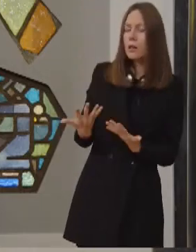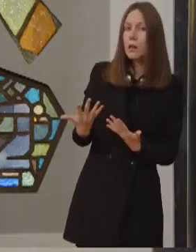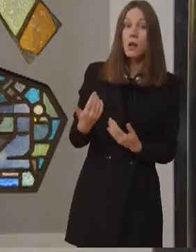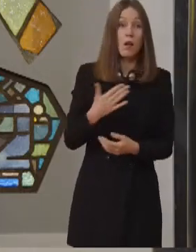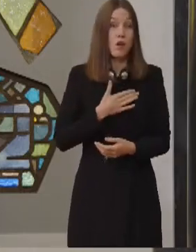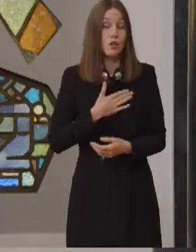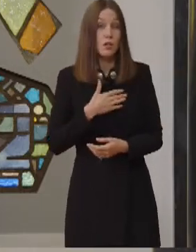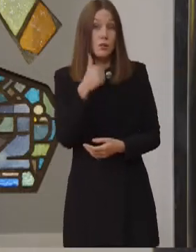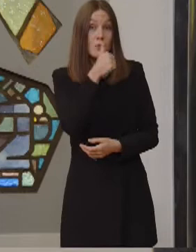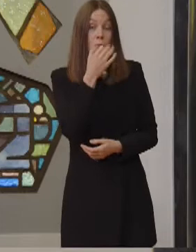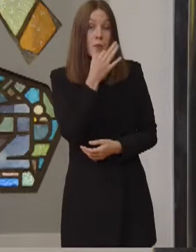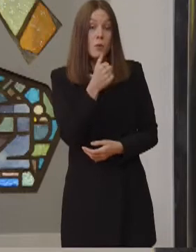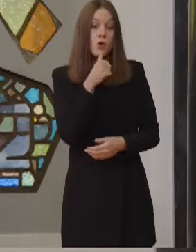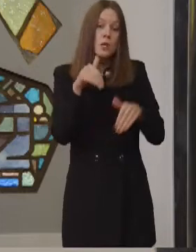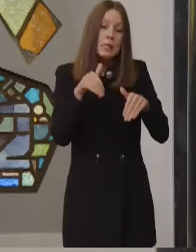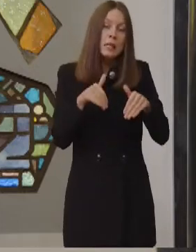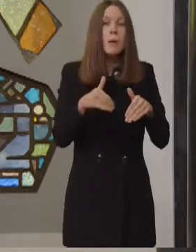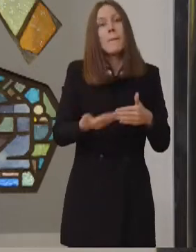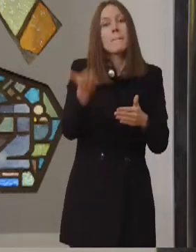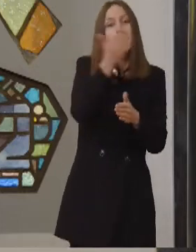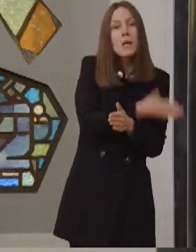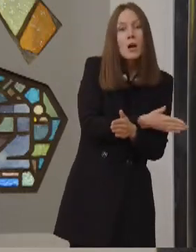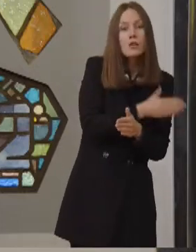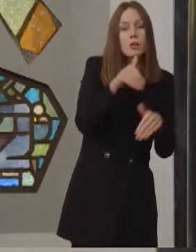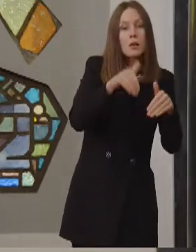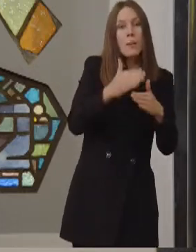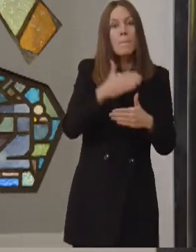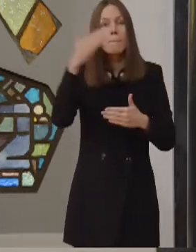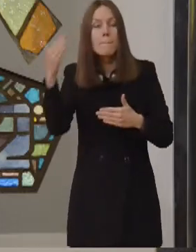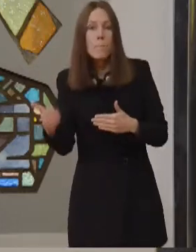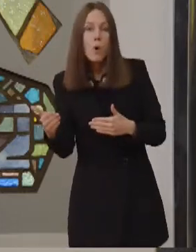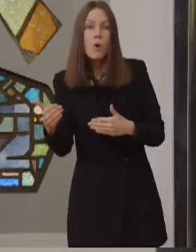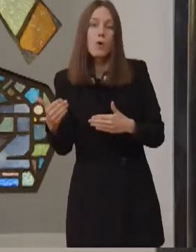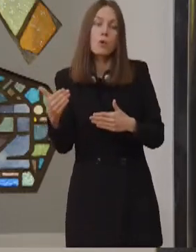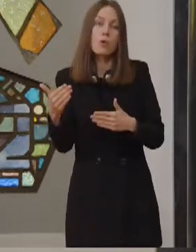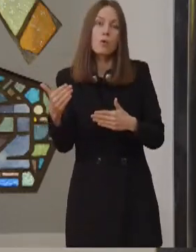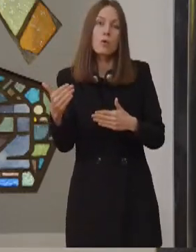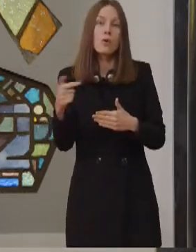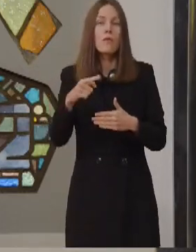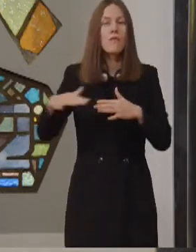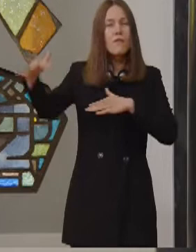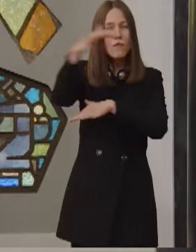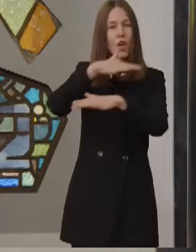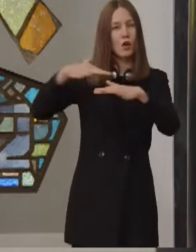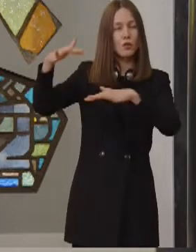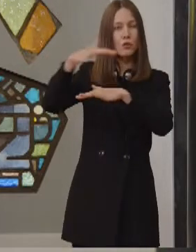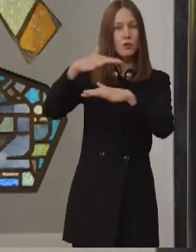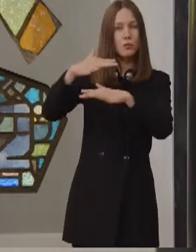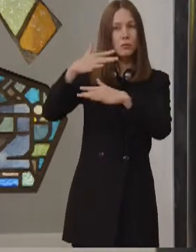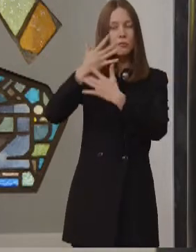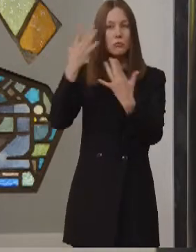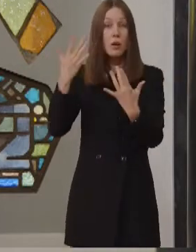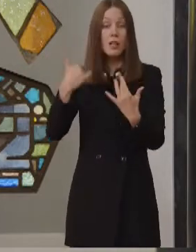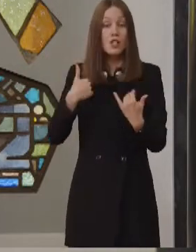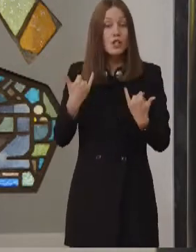society is not willing to recognize that same-sex partners are a family. I told myself before the elections and after